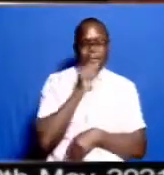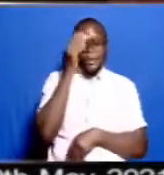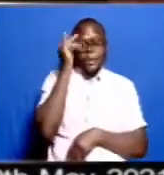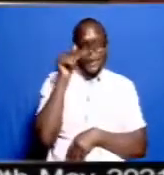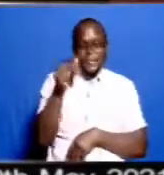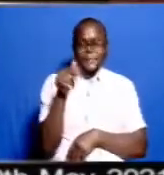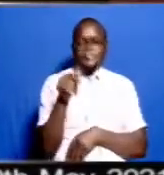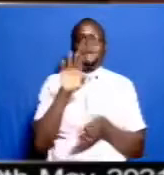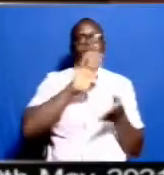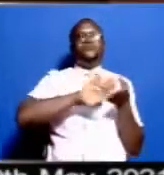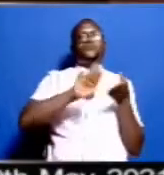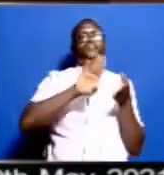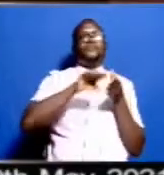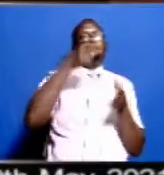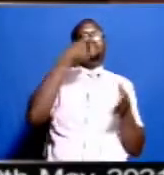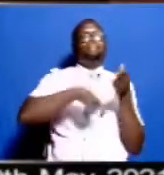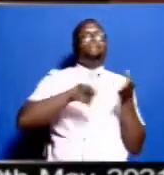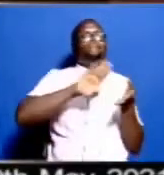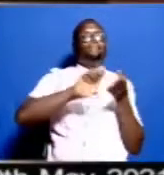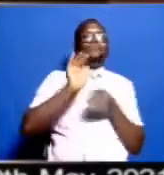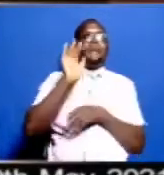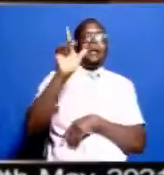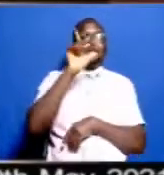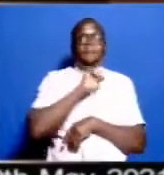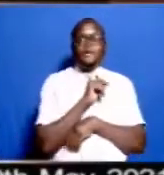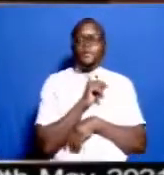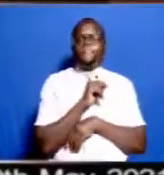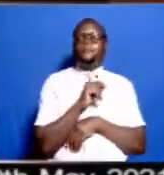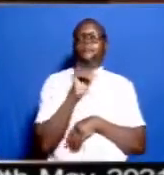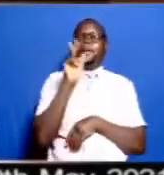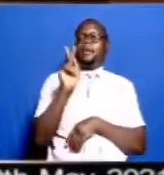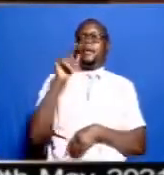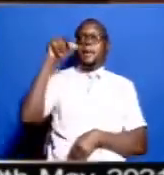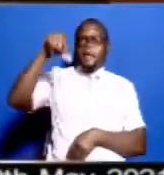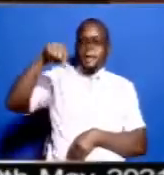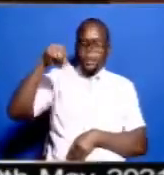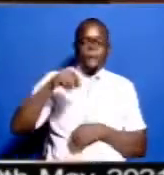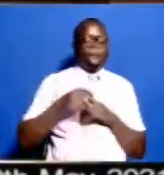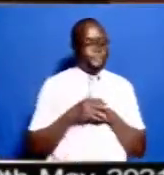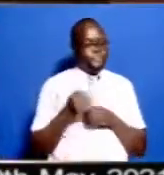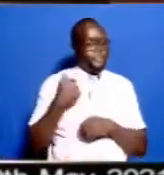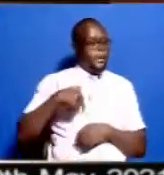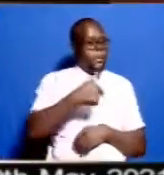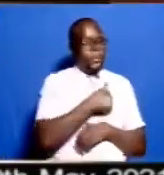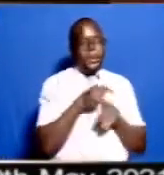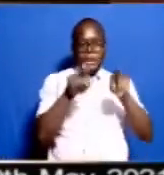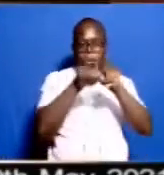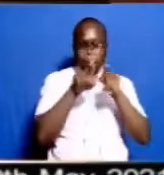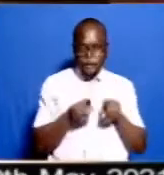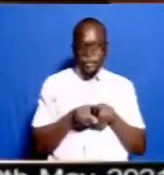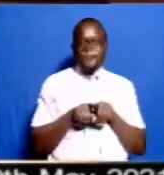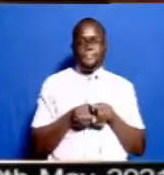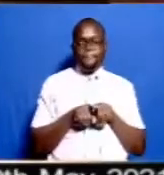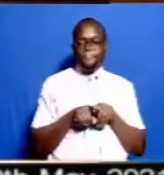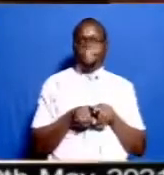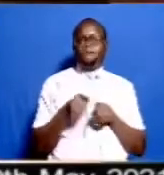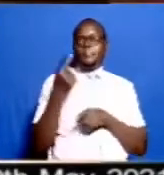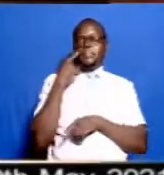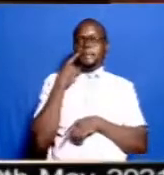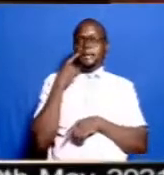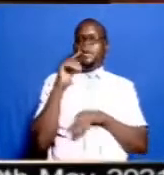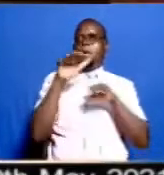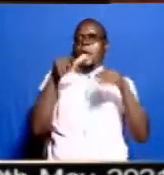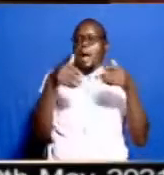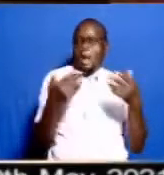this exemption was sought by KQ, and we also considered the